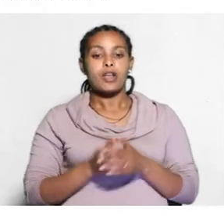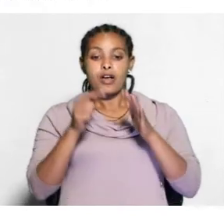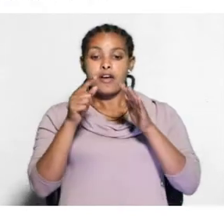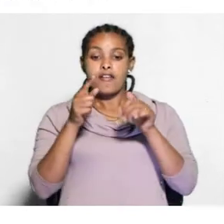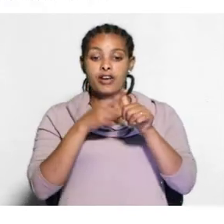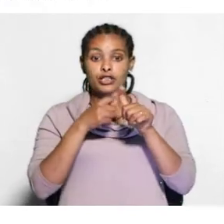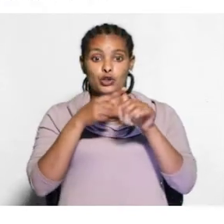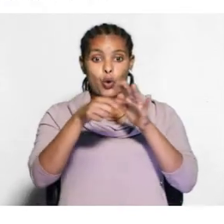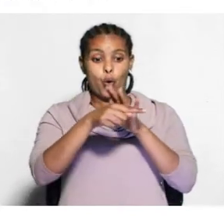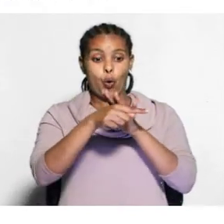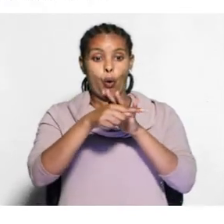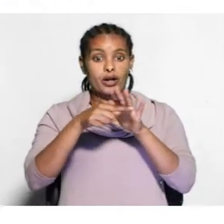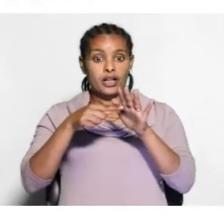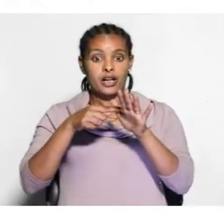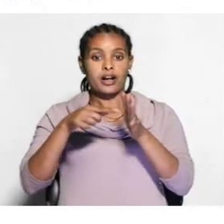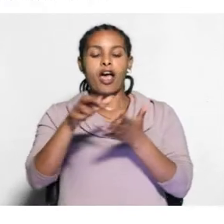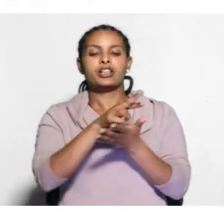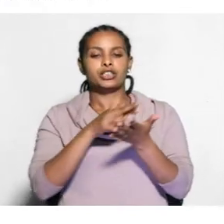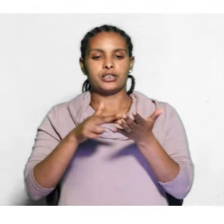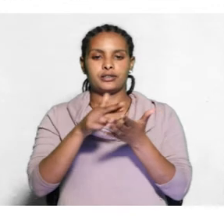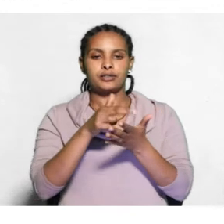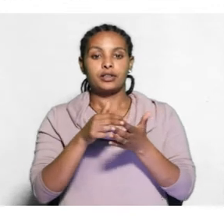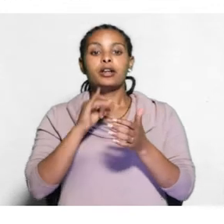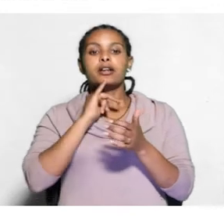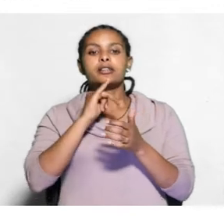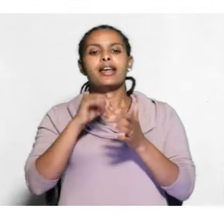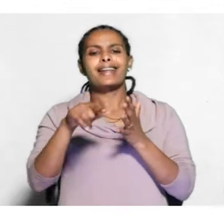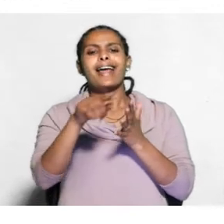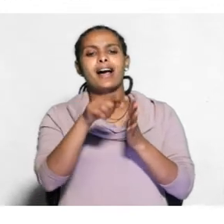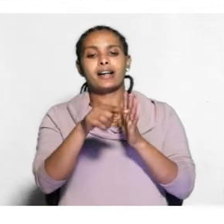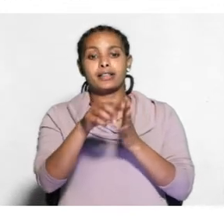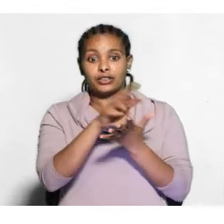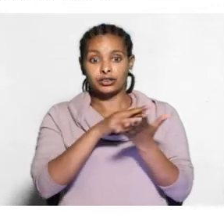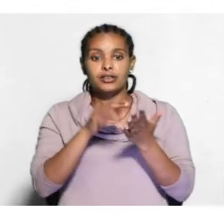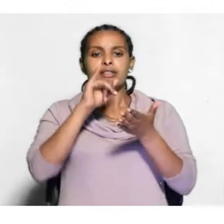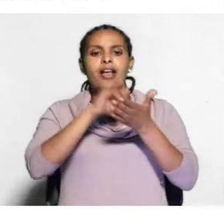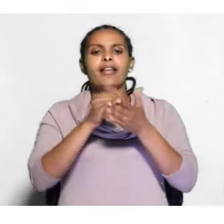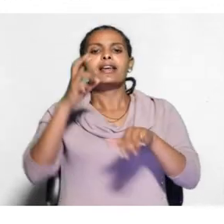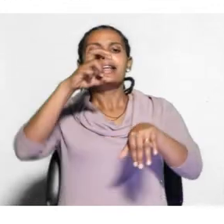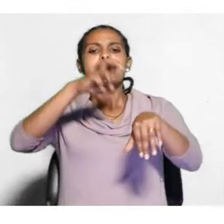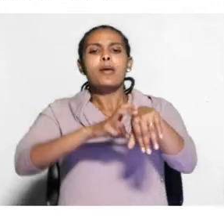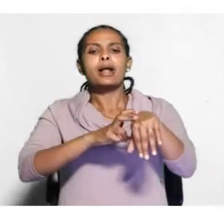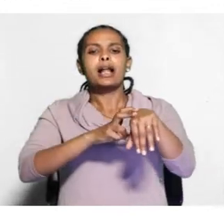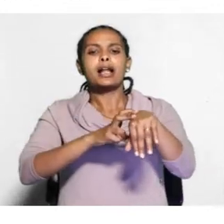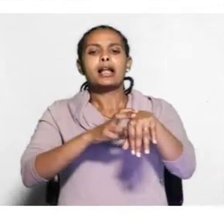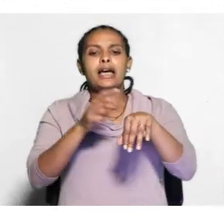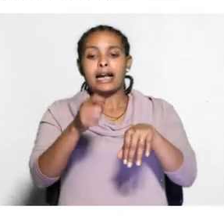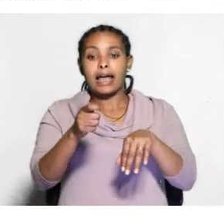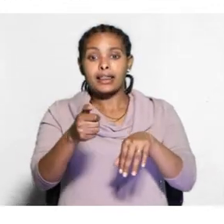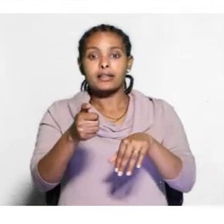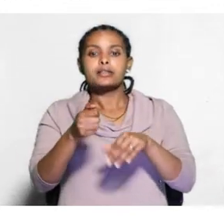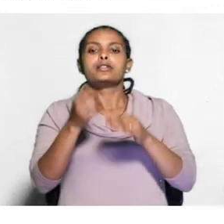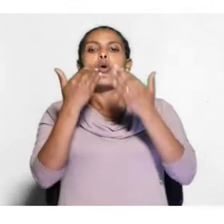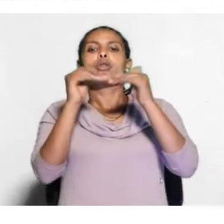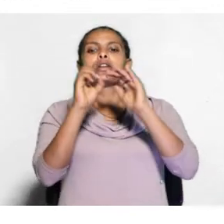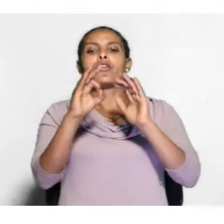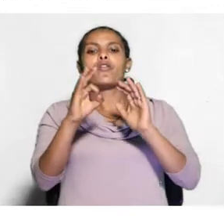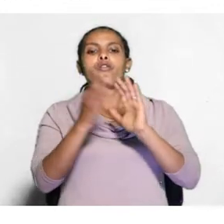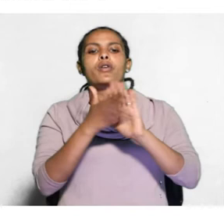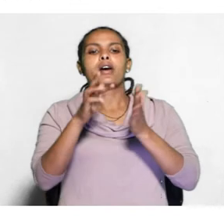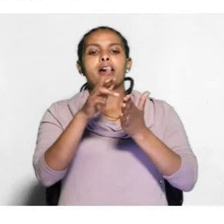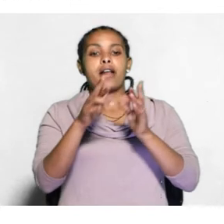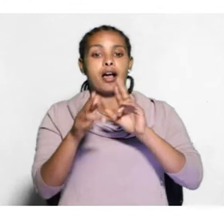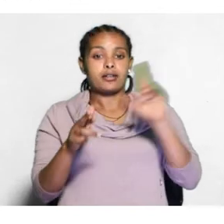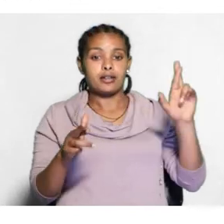first order reaction is a reaction that doubles its rates when the concentration of